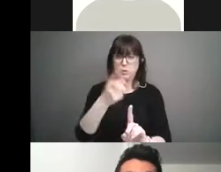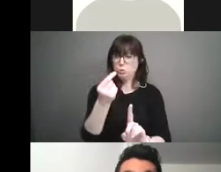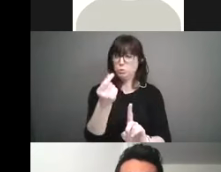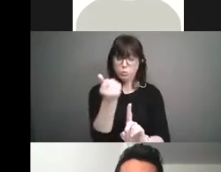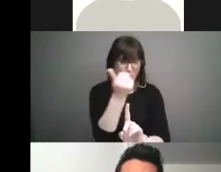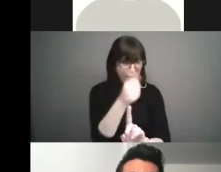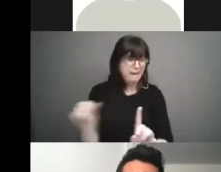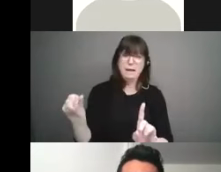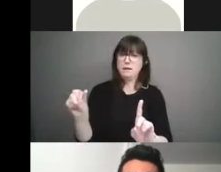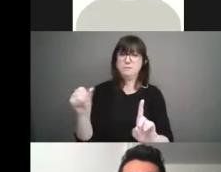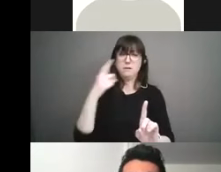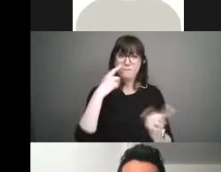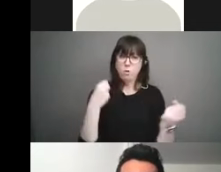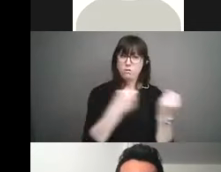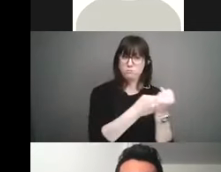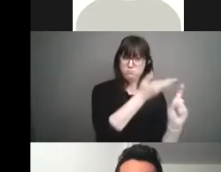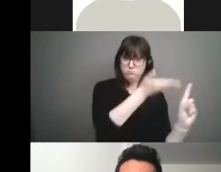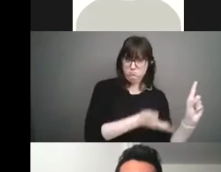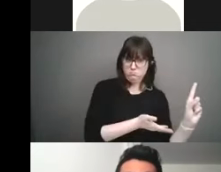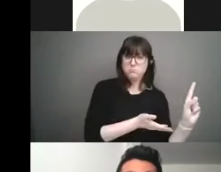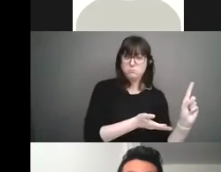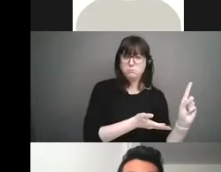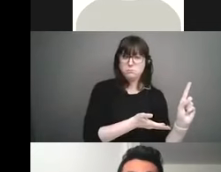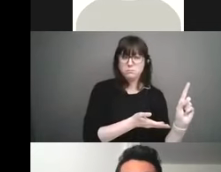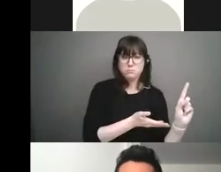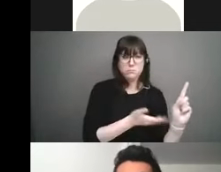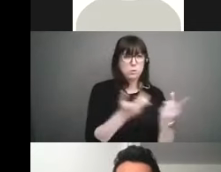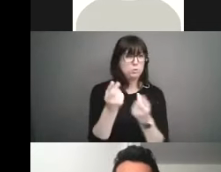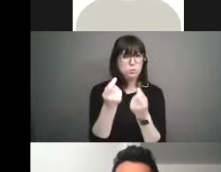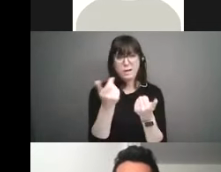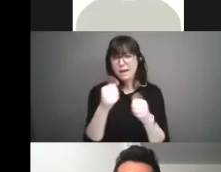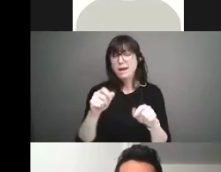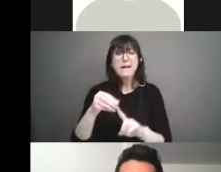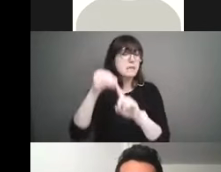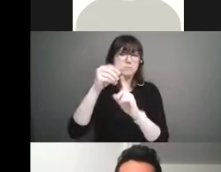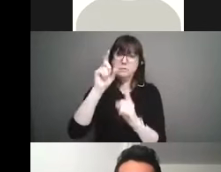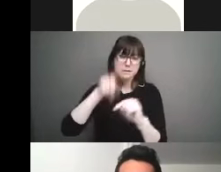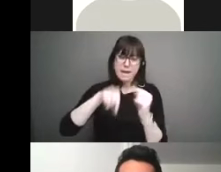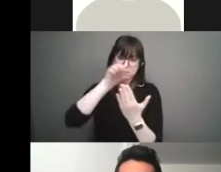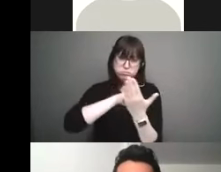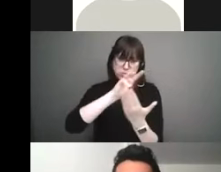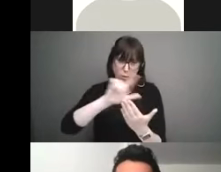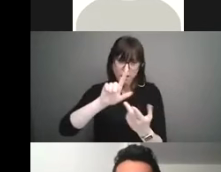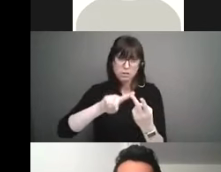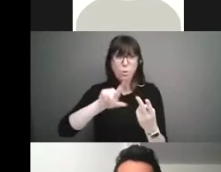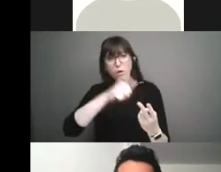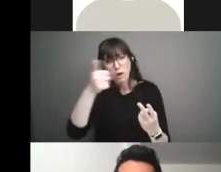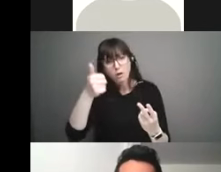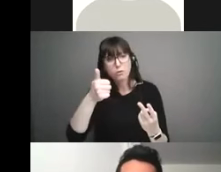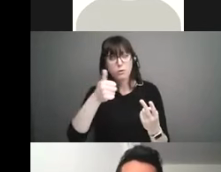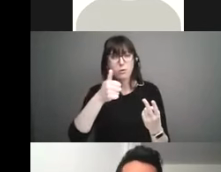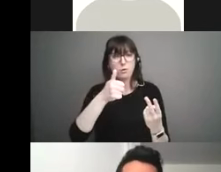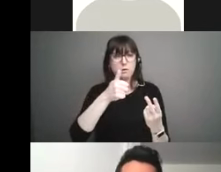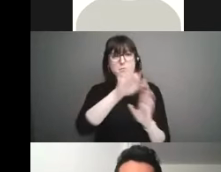the grantor's behalf that the grantor would have been able to do, except for make a will or make another testamentary